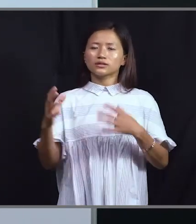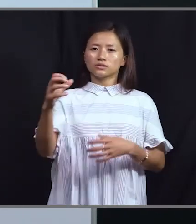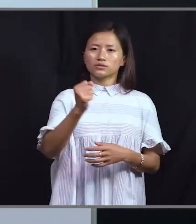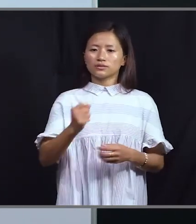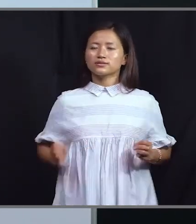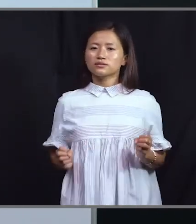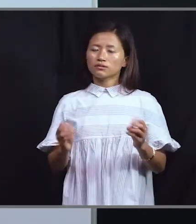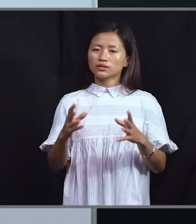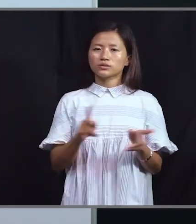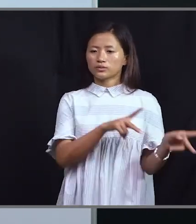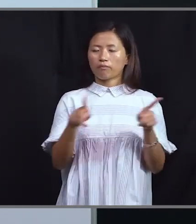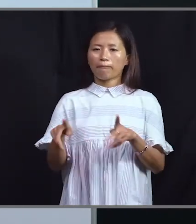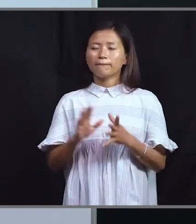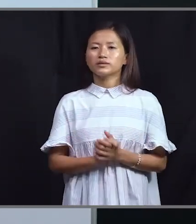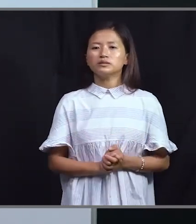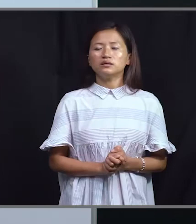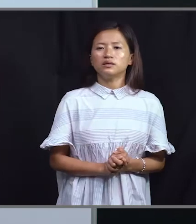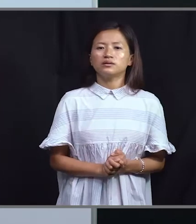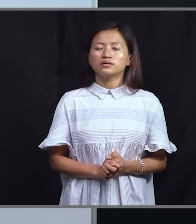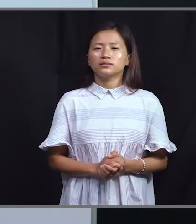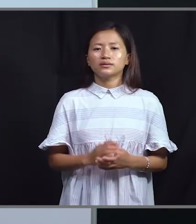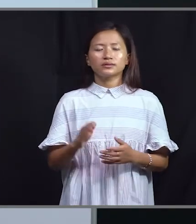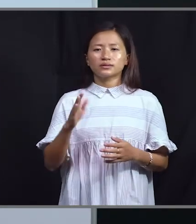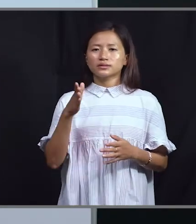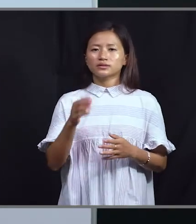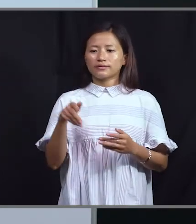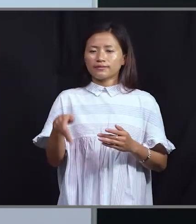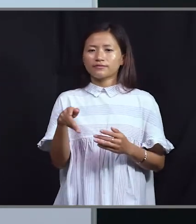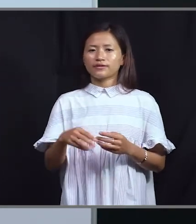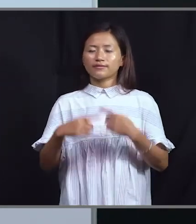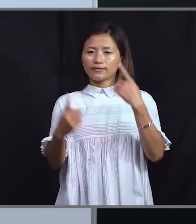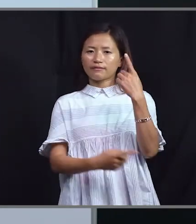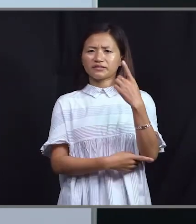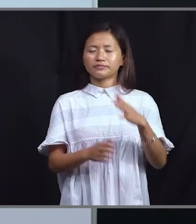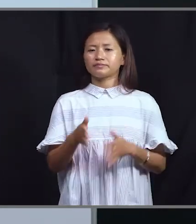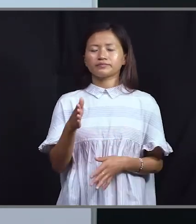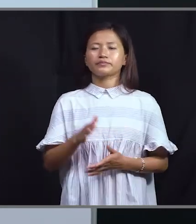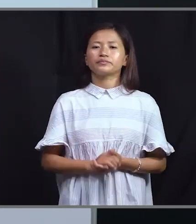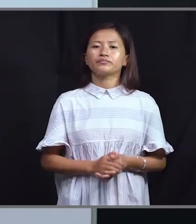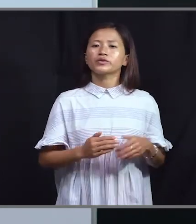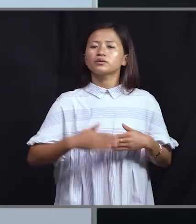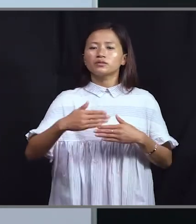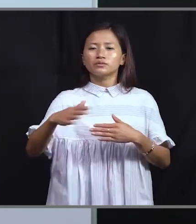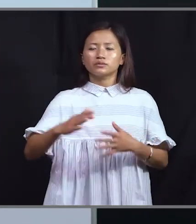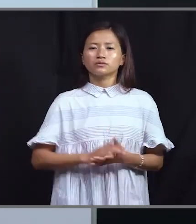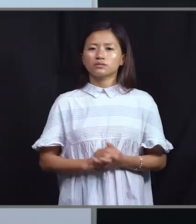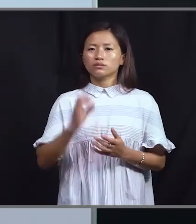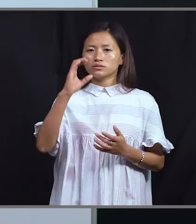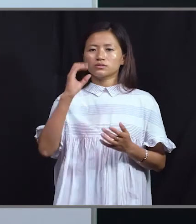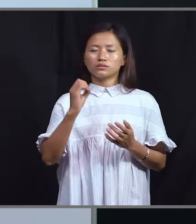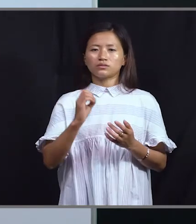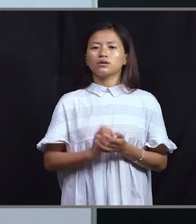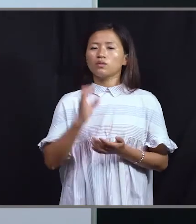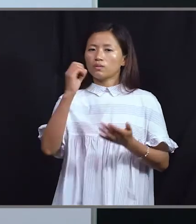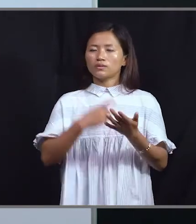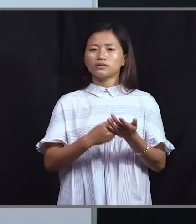will start with planning. So it is never an ending process. Coordination is all pervasive.